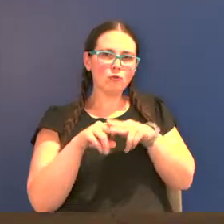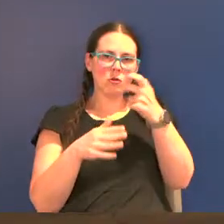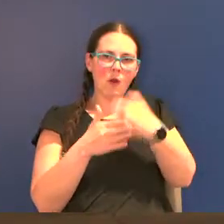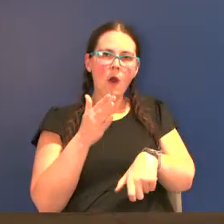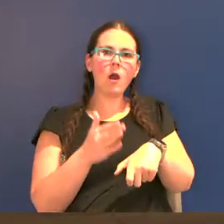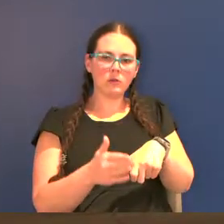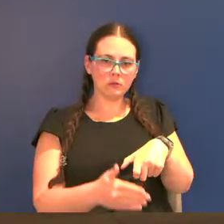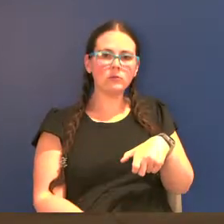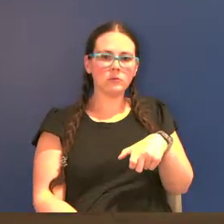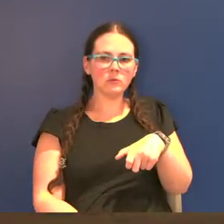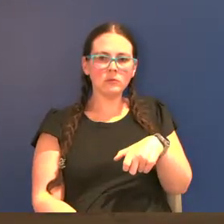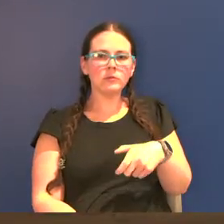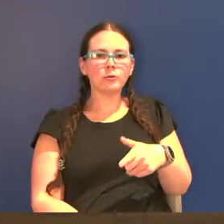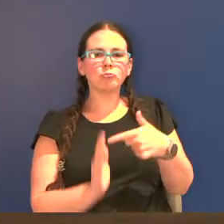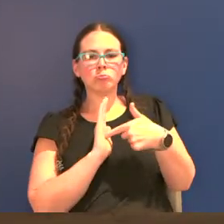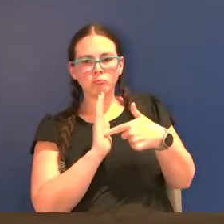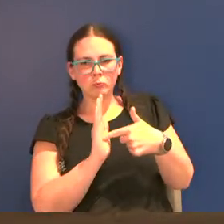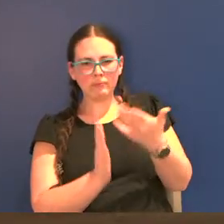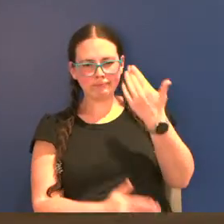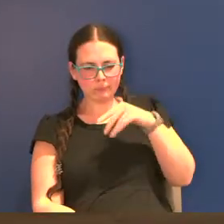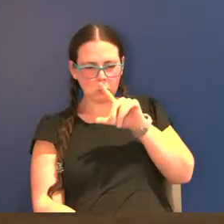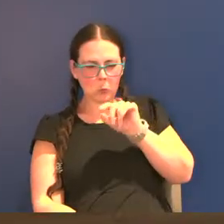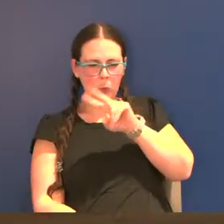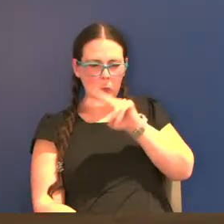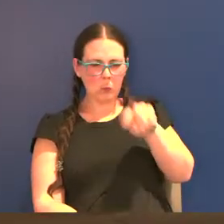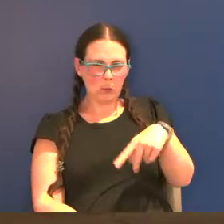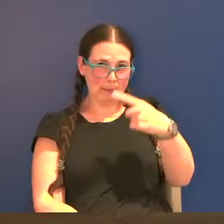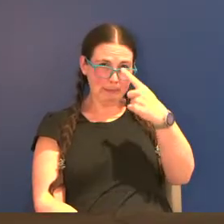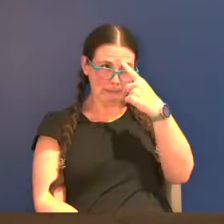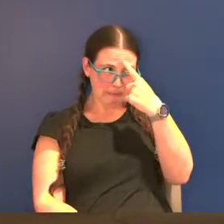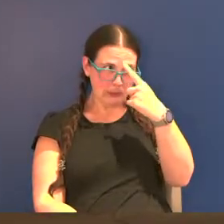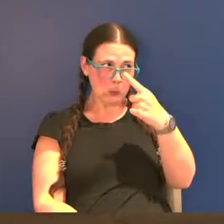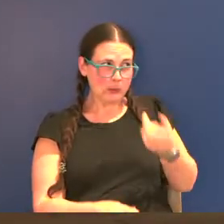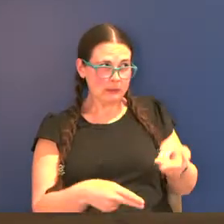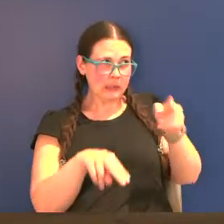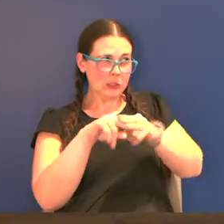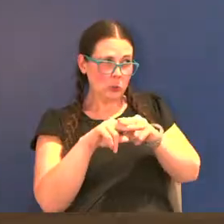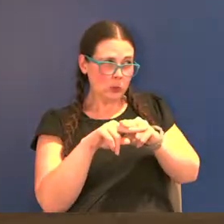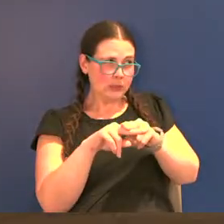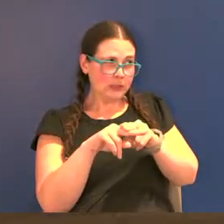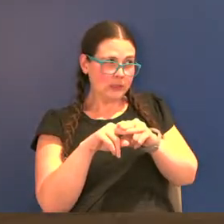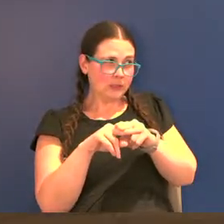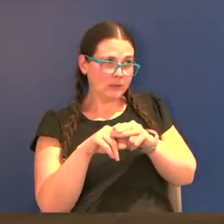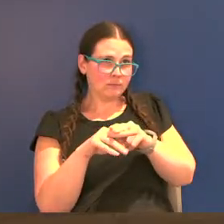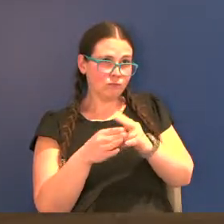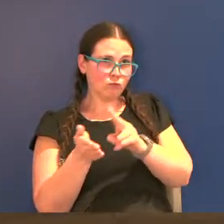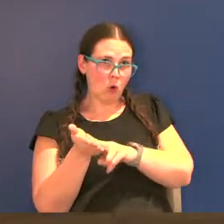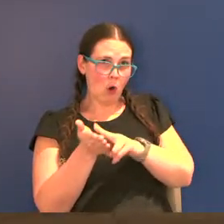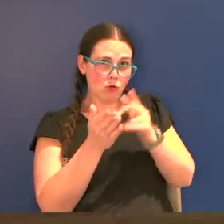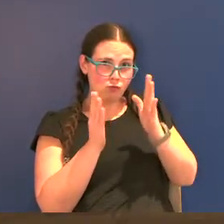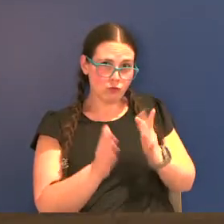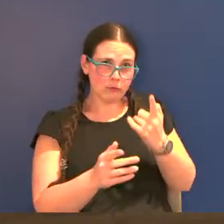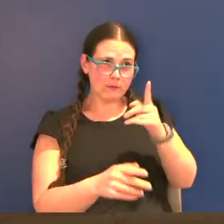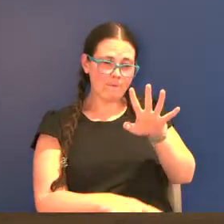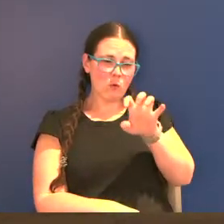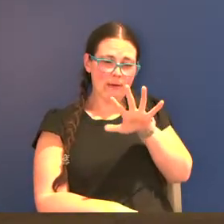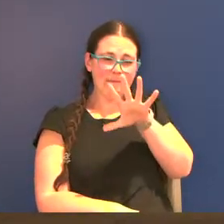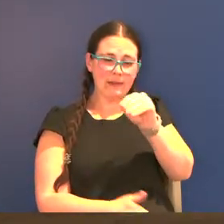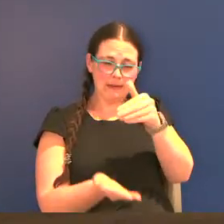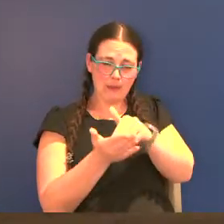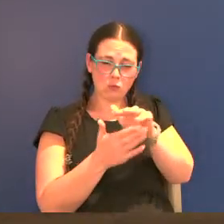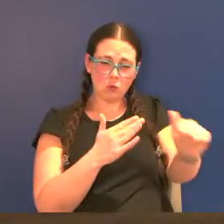to give you an example, in 2022, I believe we increased or gave our contractors $450,000 to address their